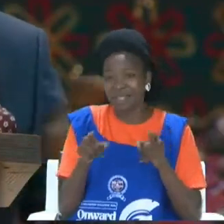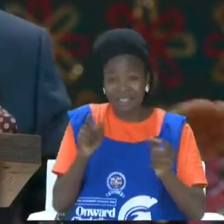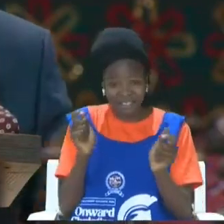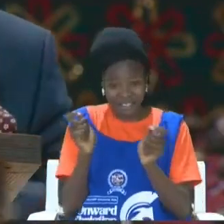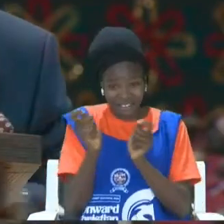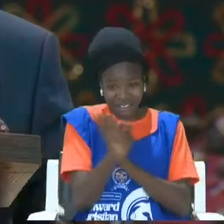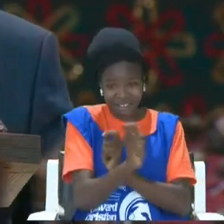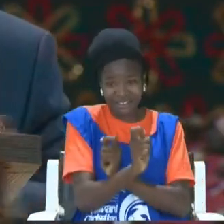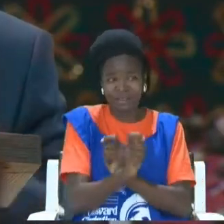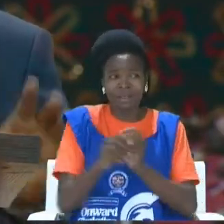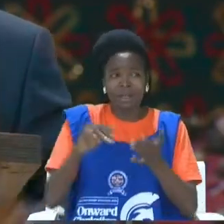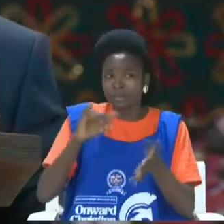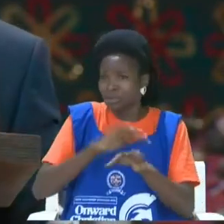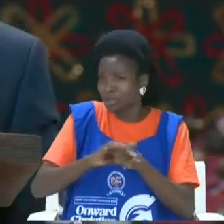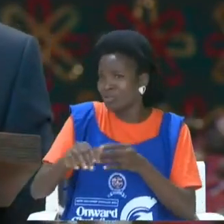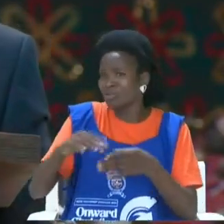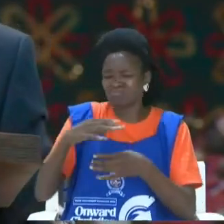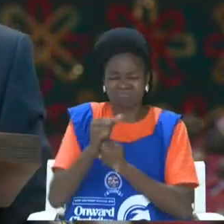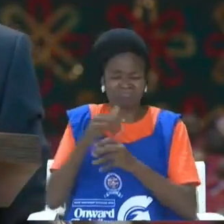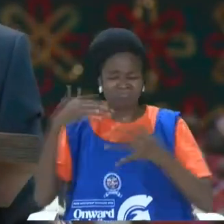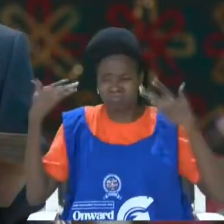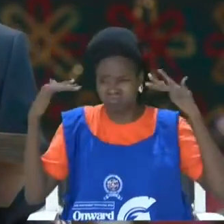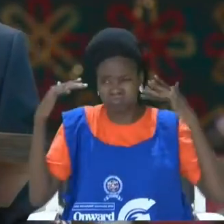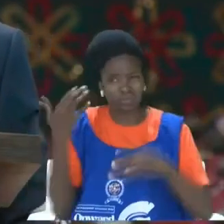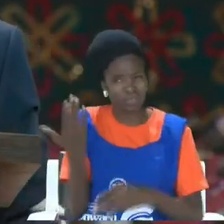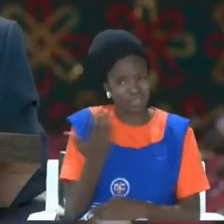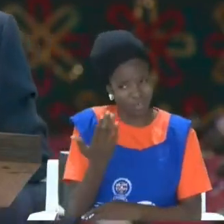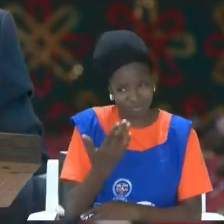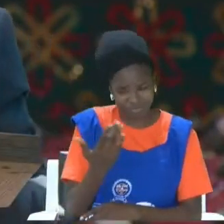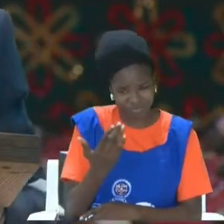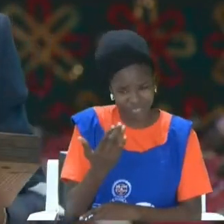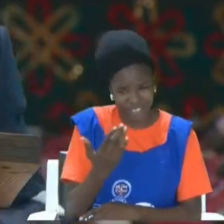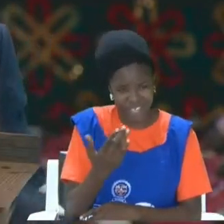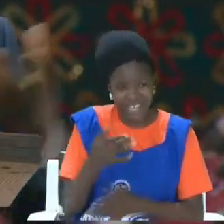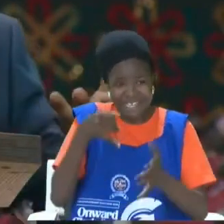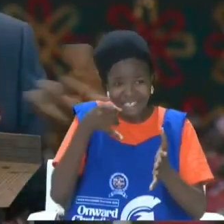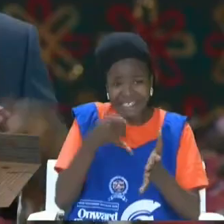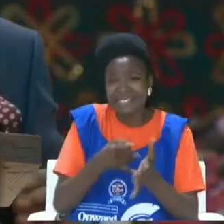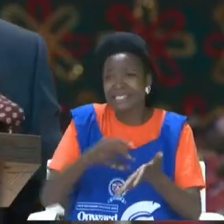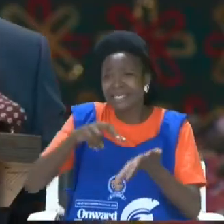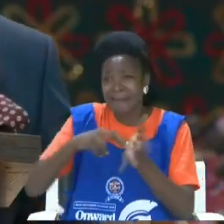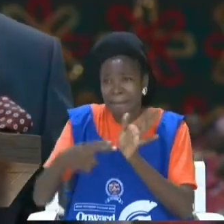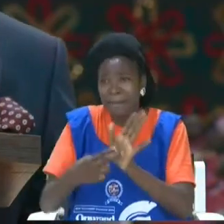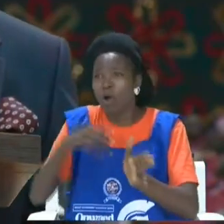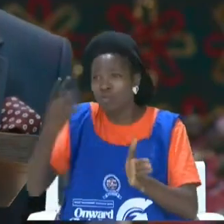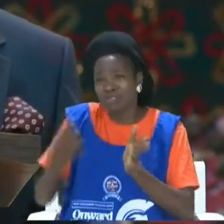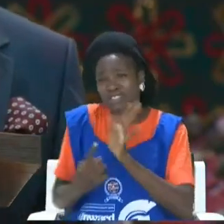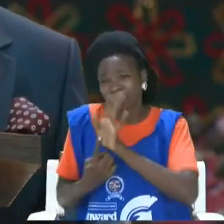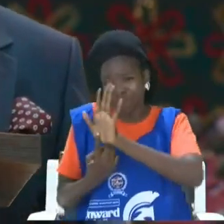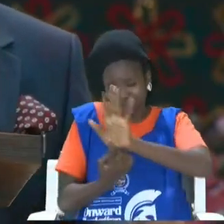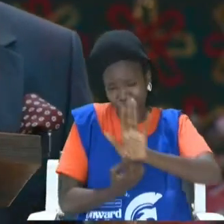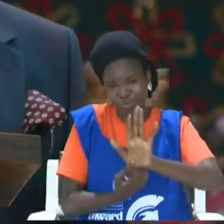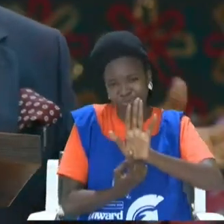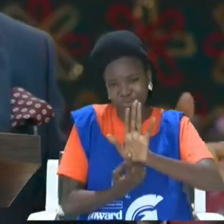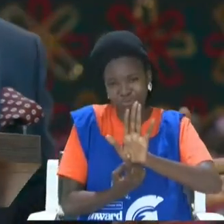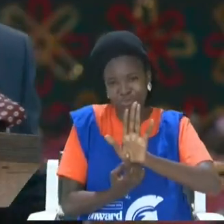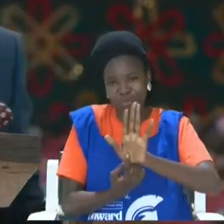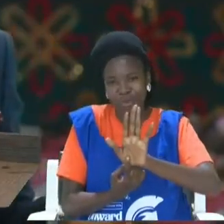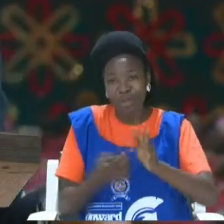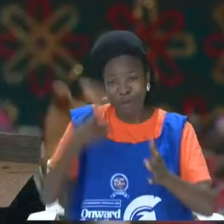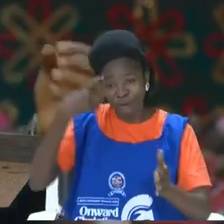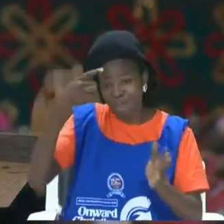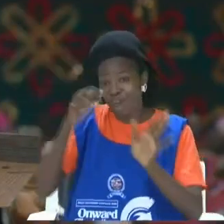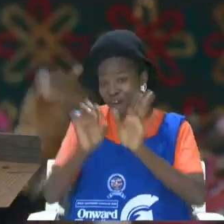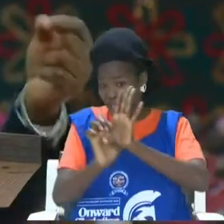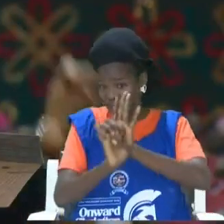Change does not make noise. It simply shows up. For